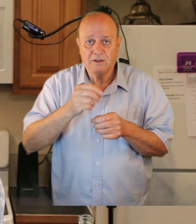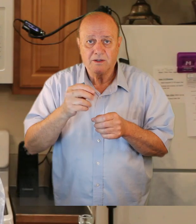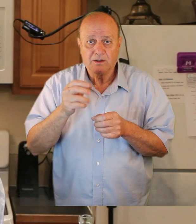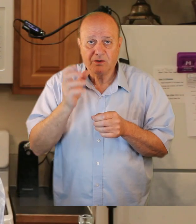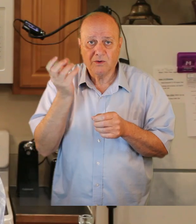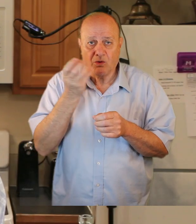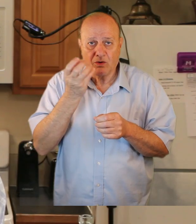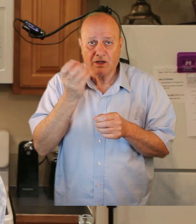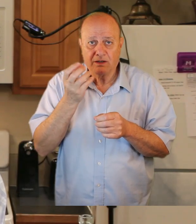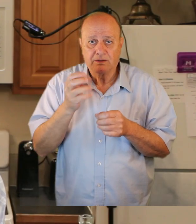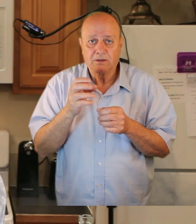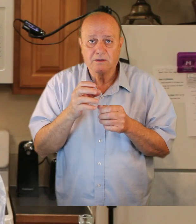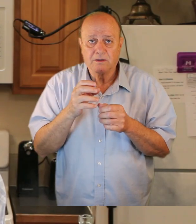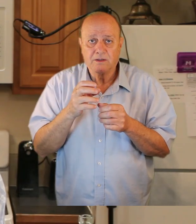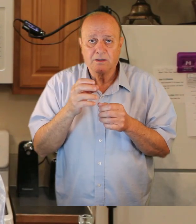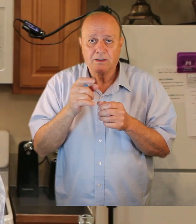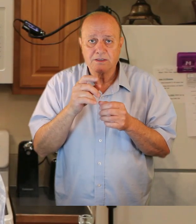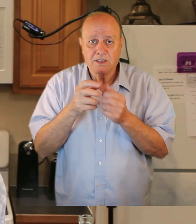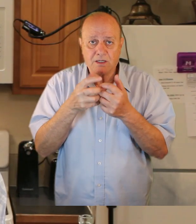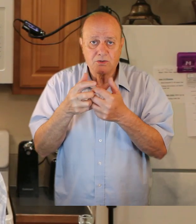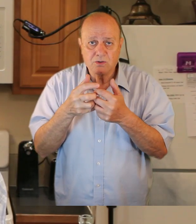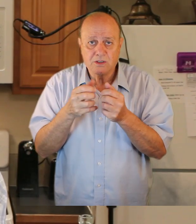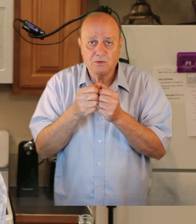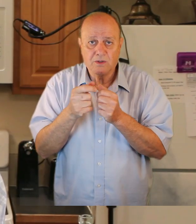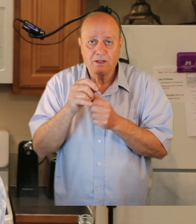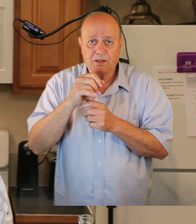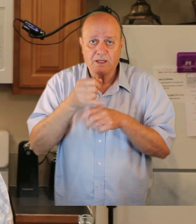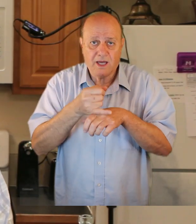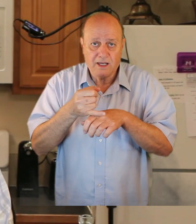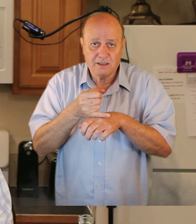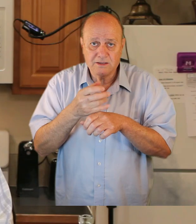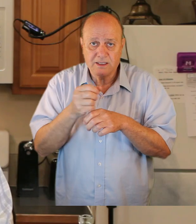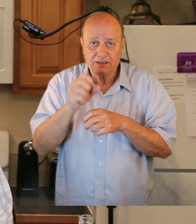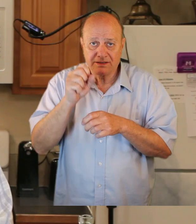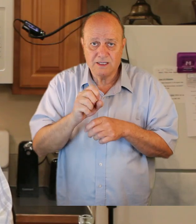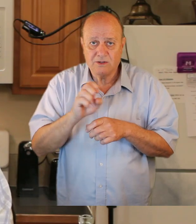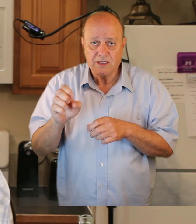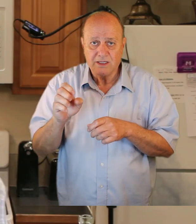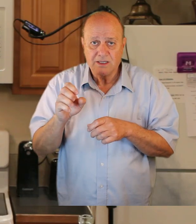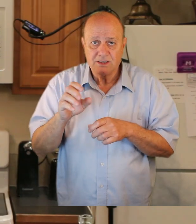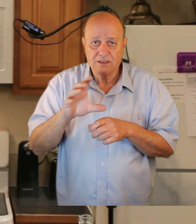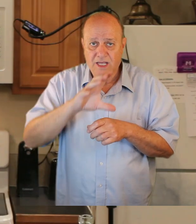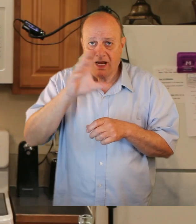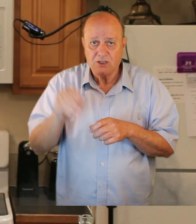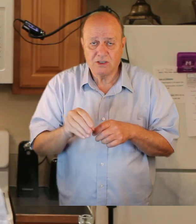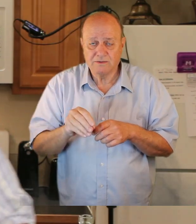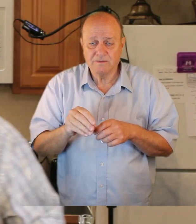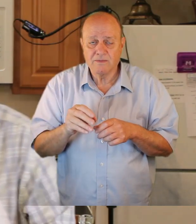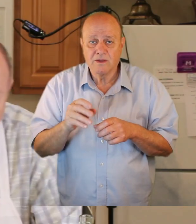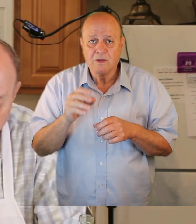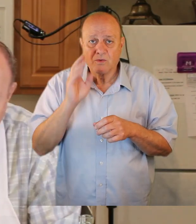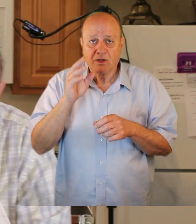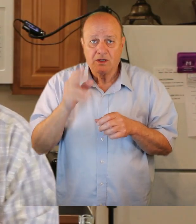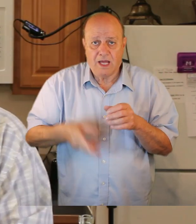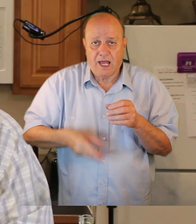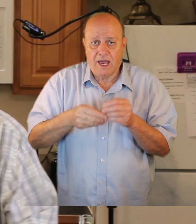mix for many things associated with the islands and even some parts of Southeast Asia. I'm going to be adding